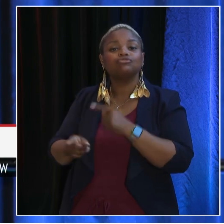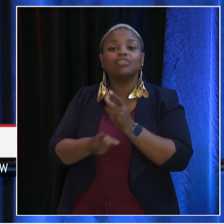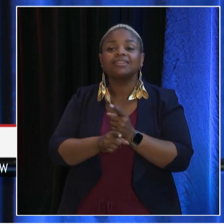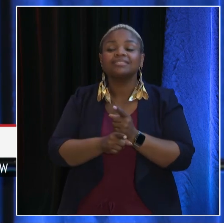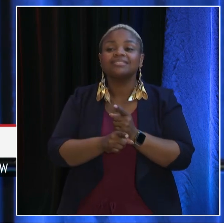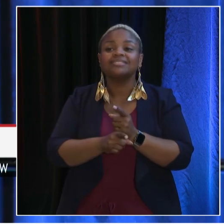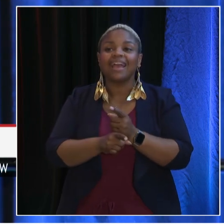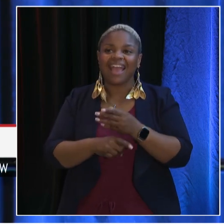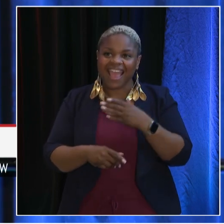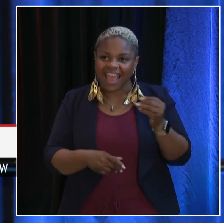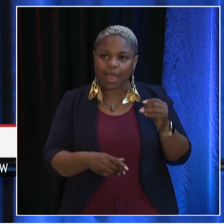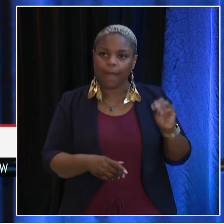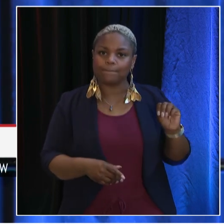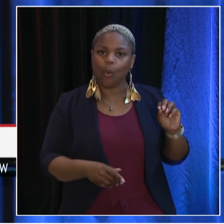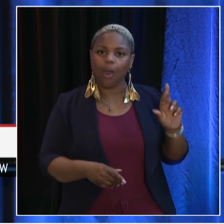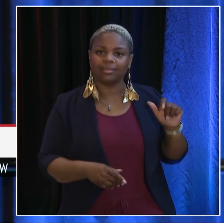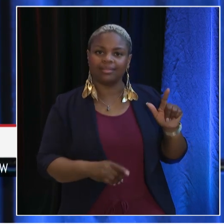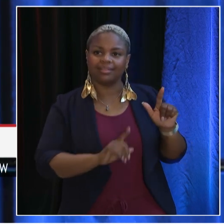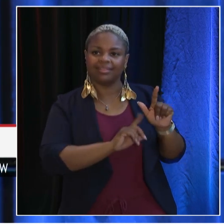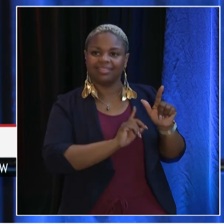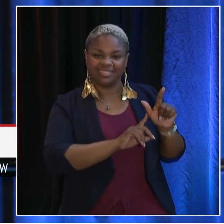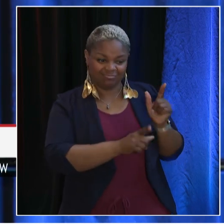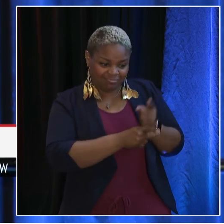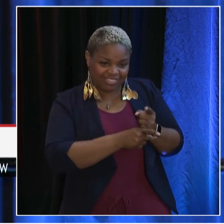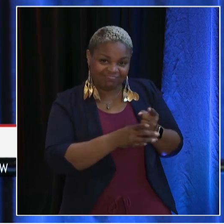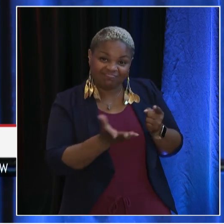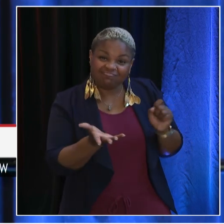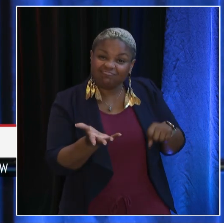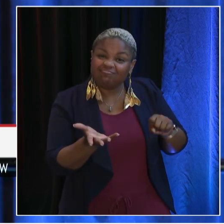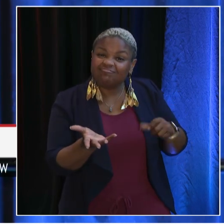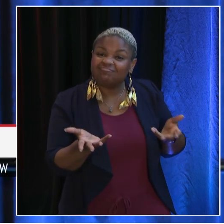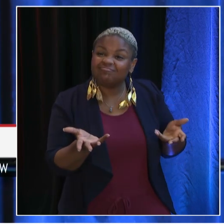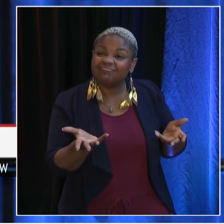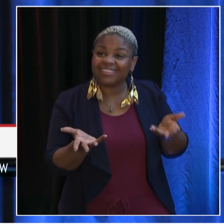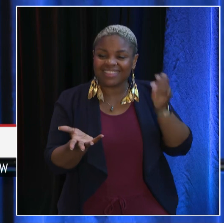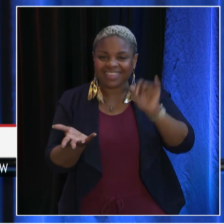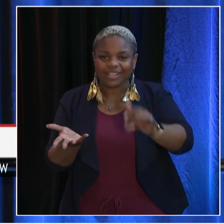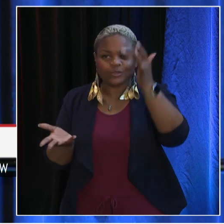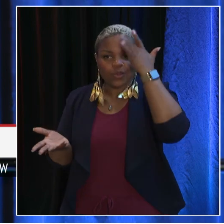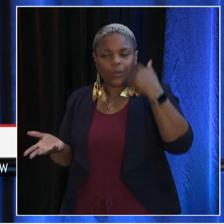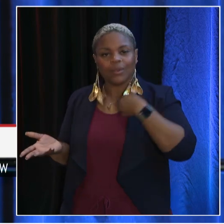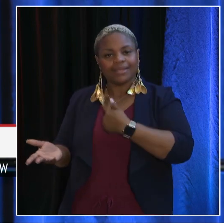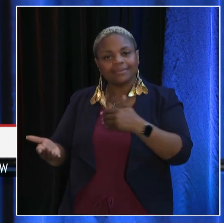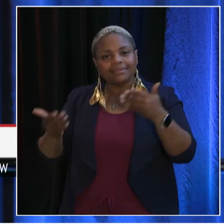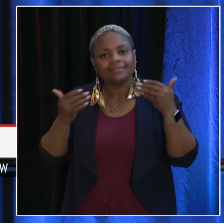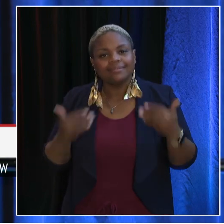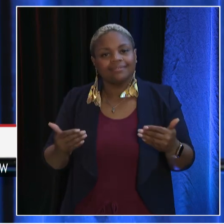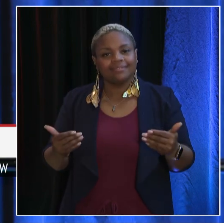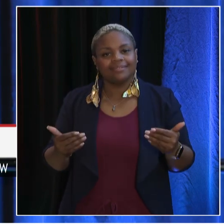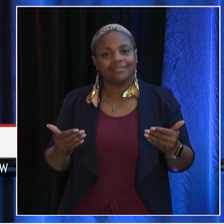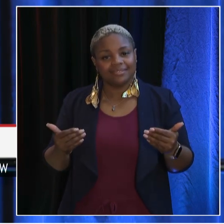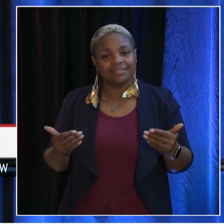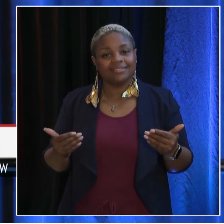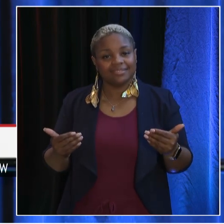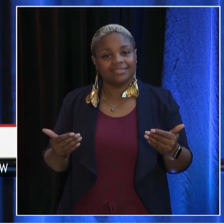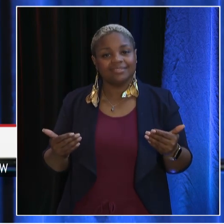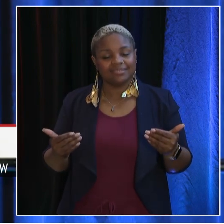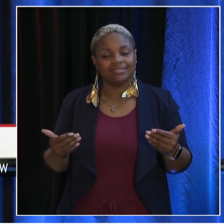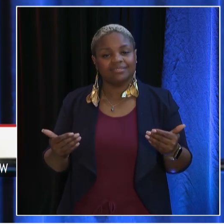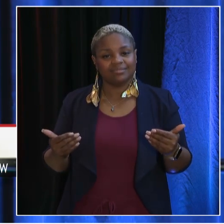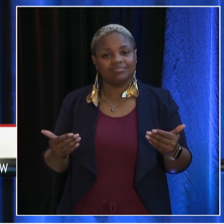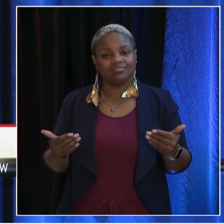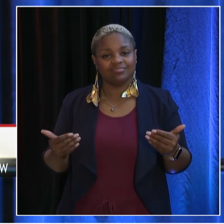so that's why we can go and we can take the arguments to them. We have now been approved by the House